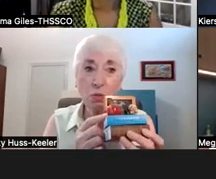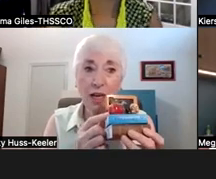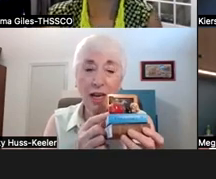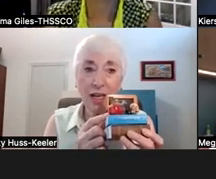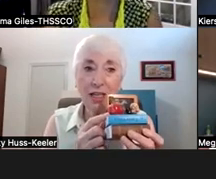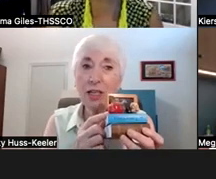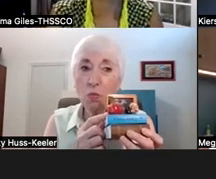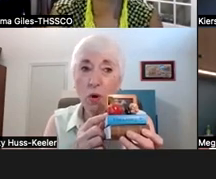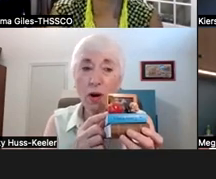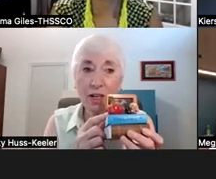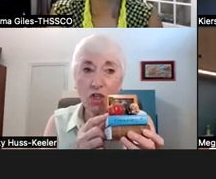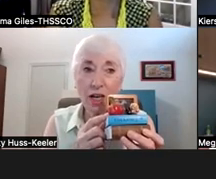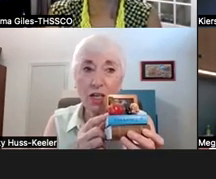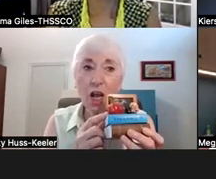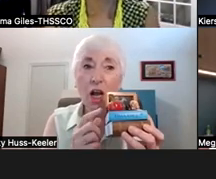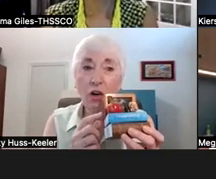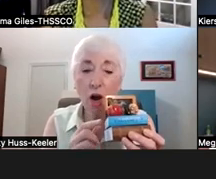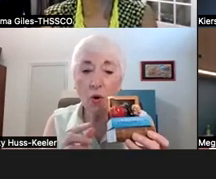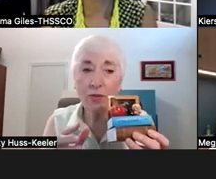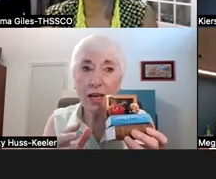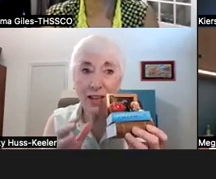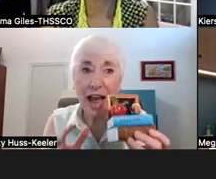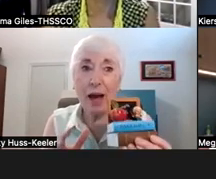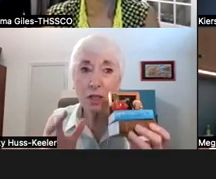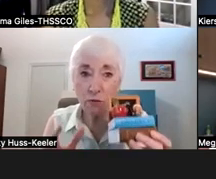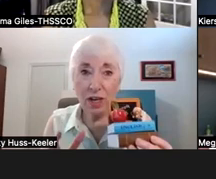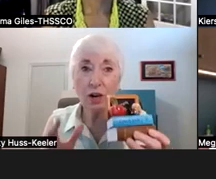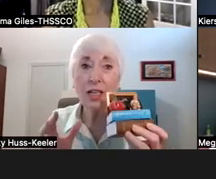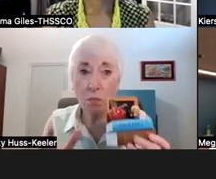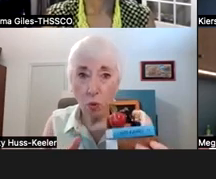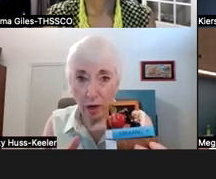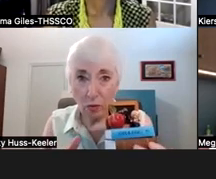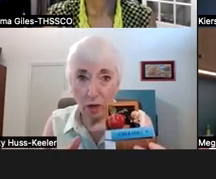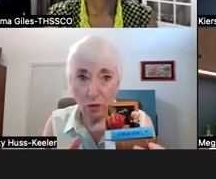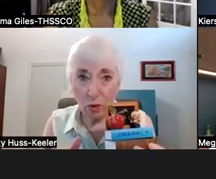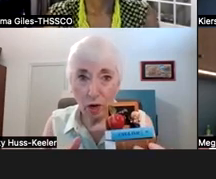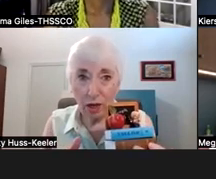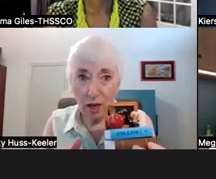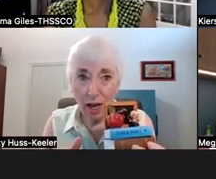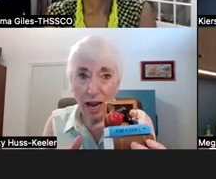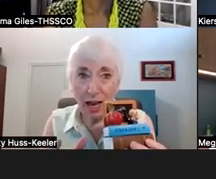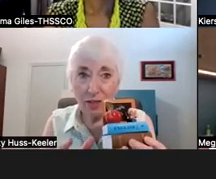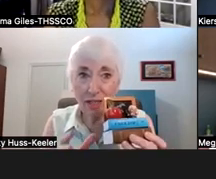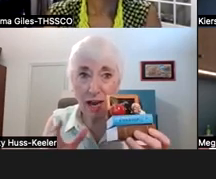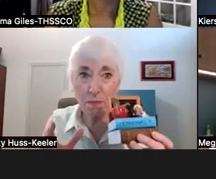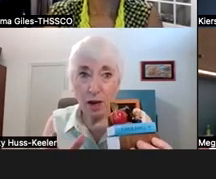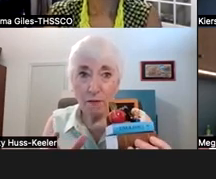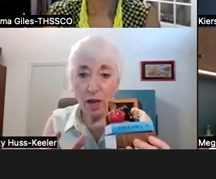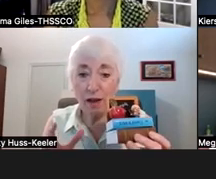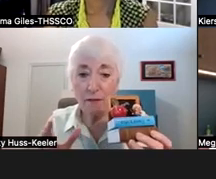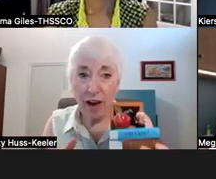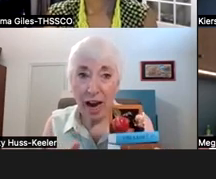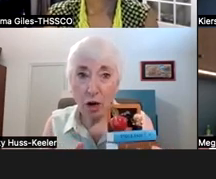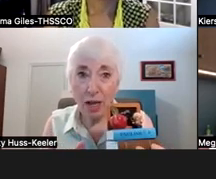did teach me is it's more than just know the atmosphere is important where you work and the type